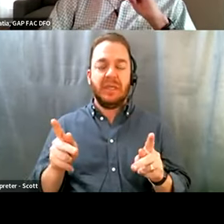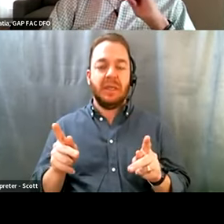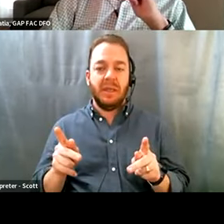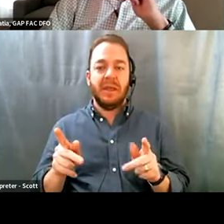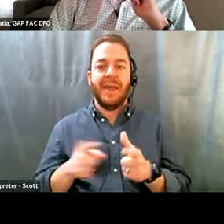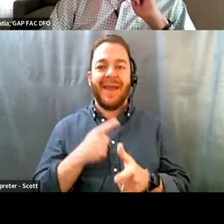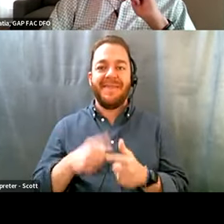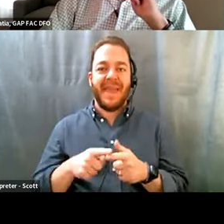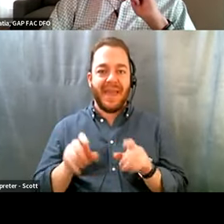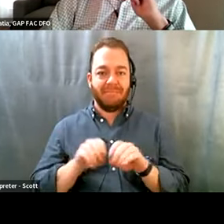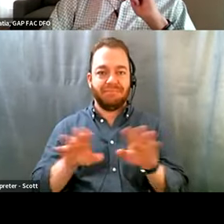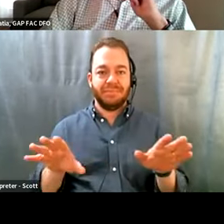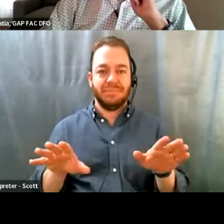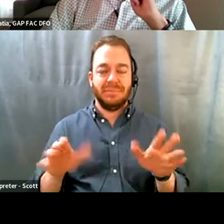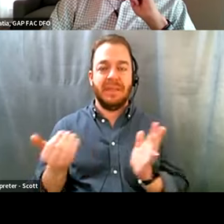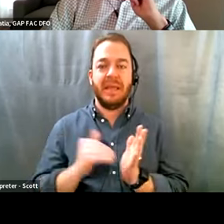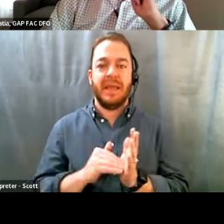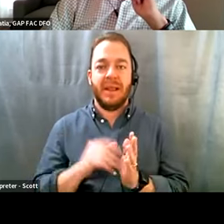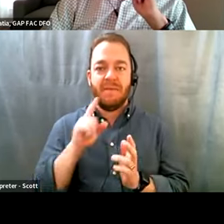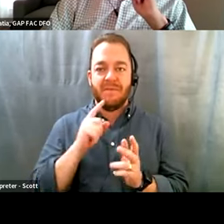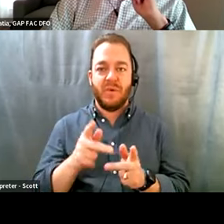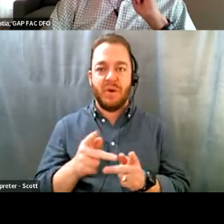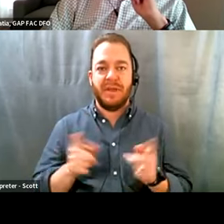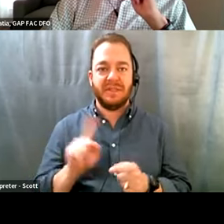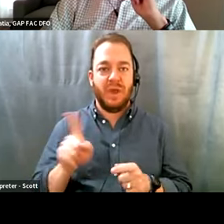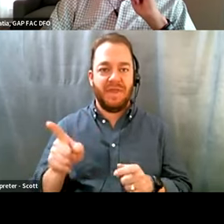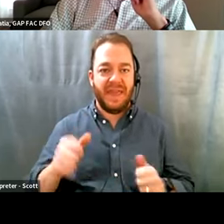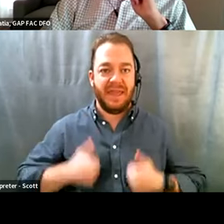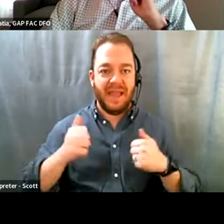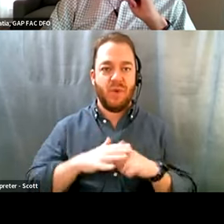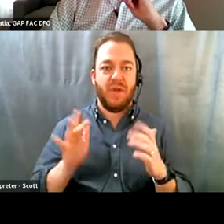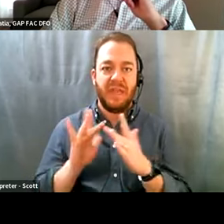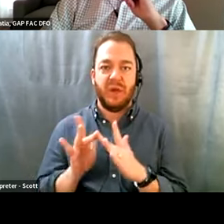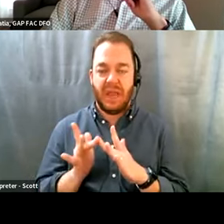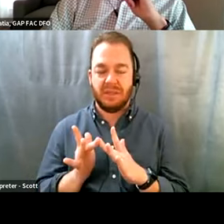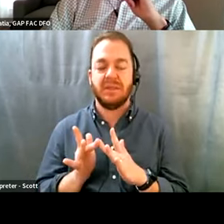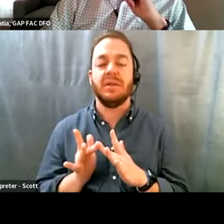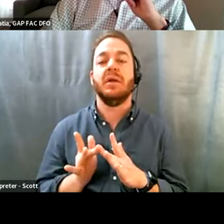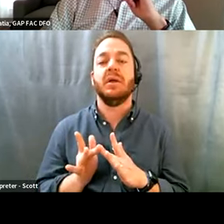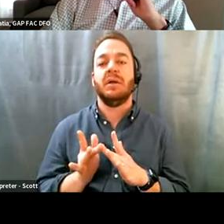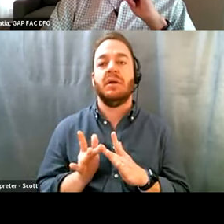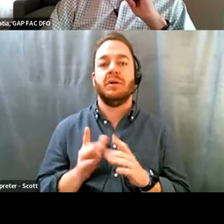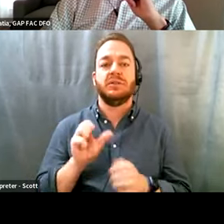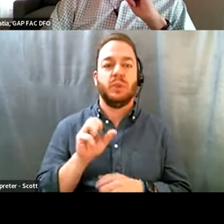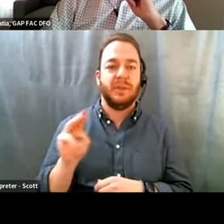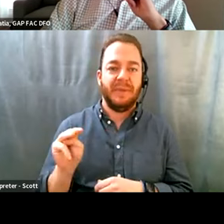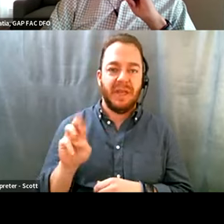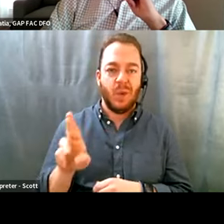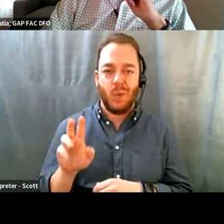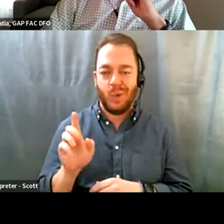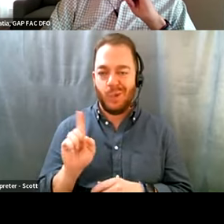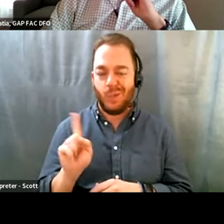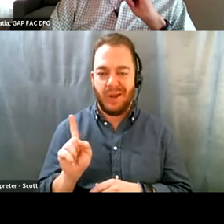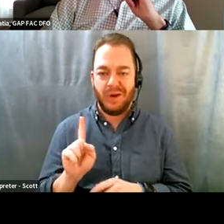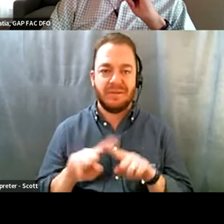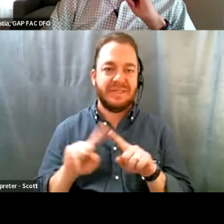And then you get that out there on, again, the places where they're living on the internet and in whether it's in social media or wherever else the